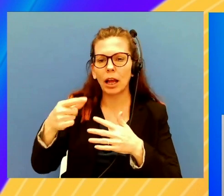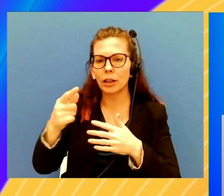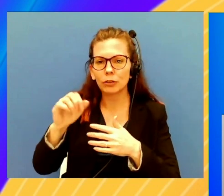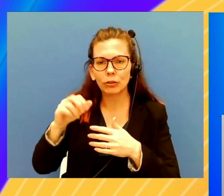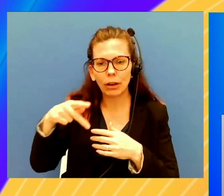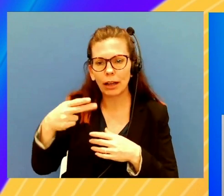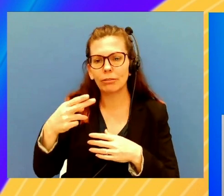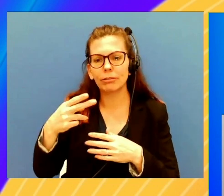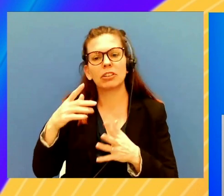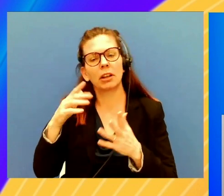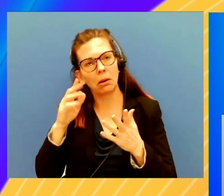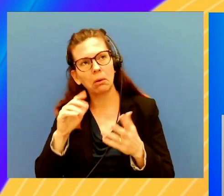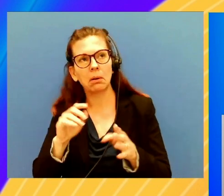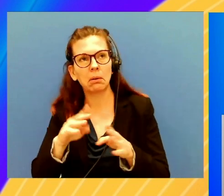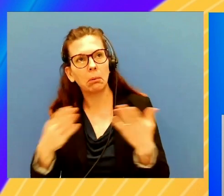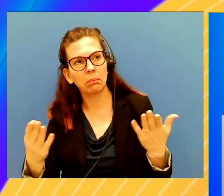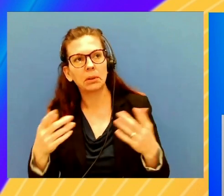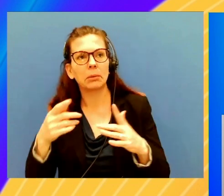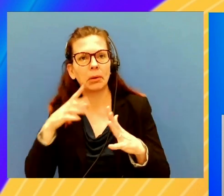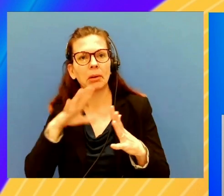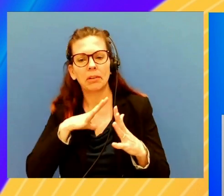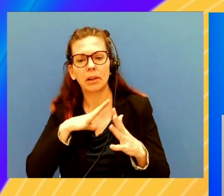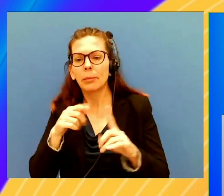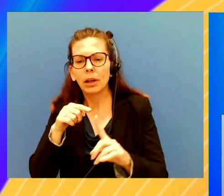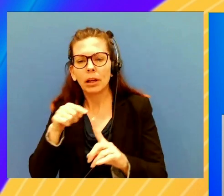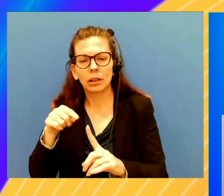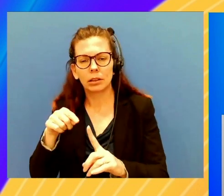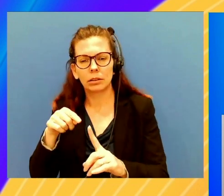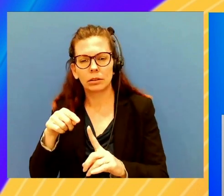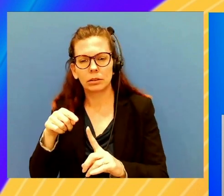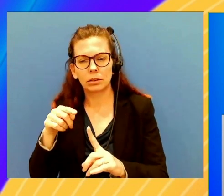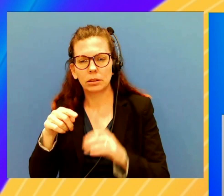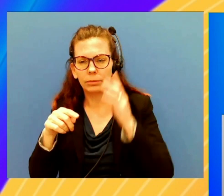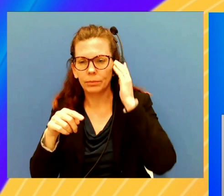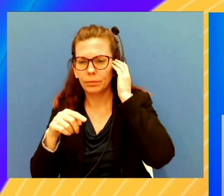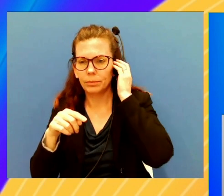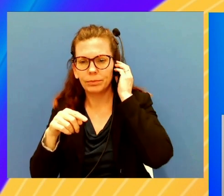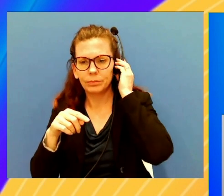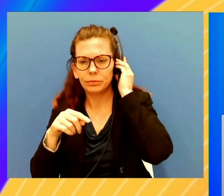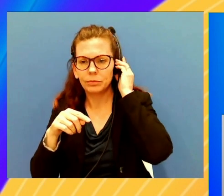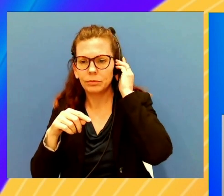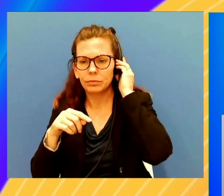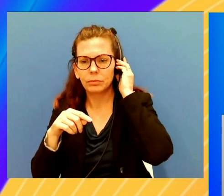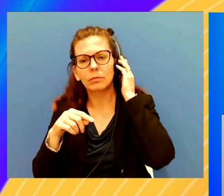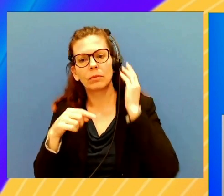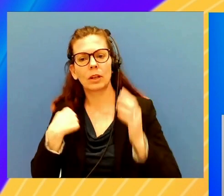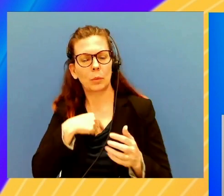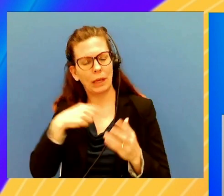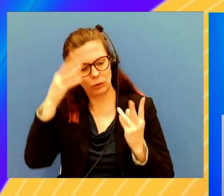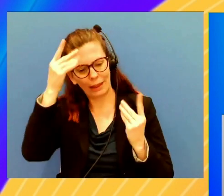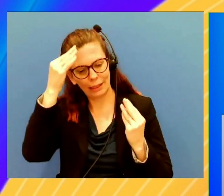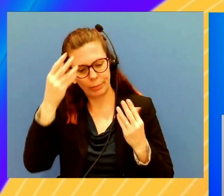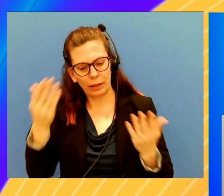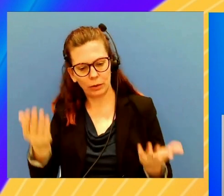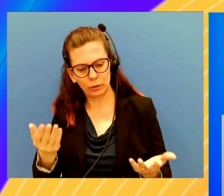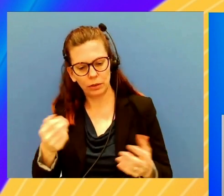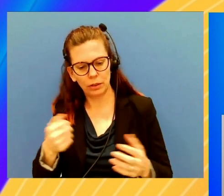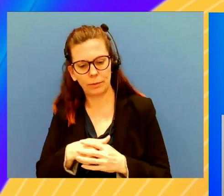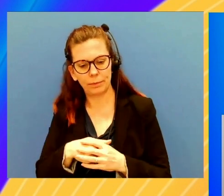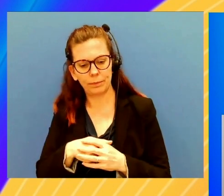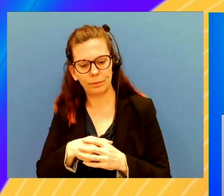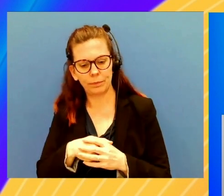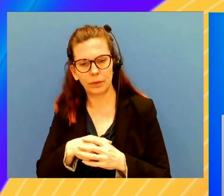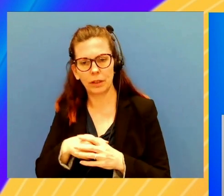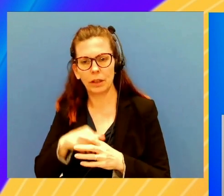monitoring, right? And that's definitely a part of observability. But how we like to think of it is